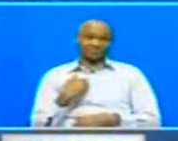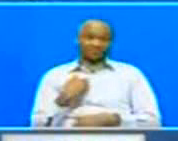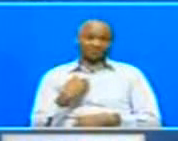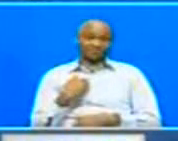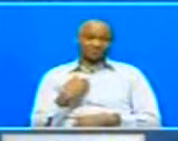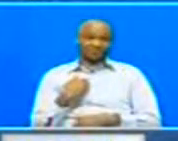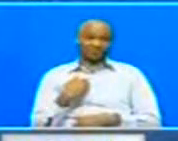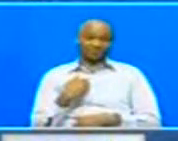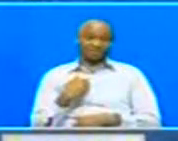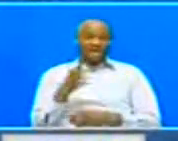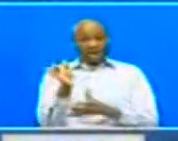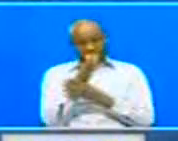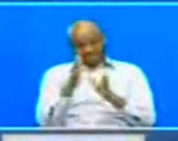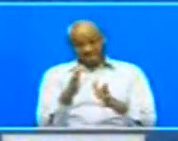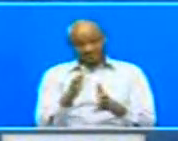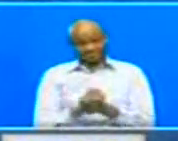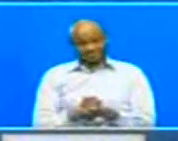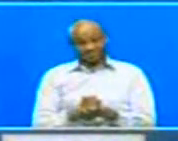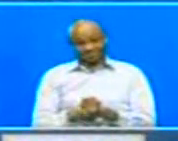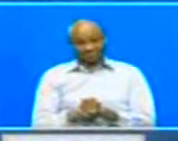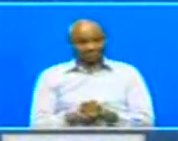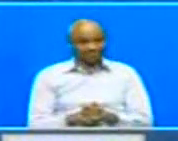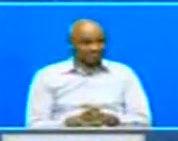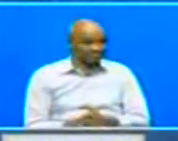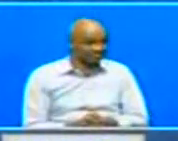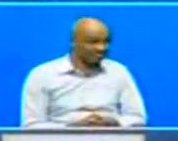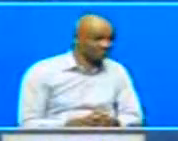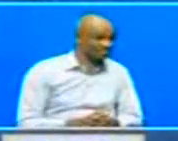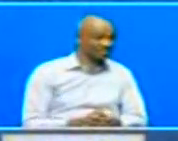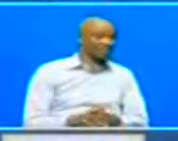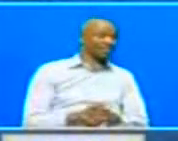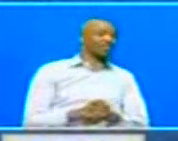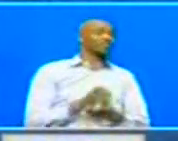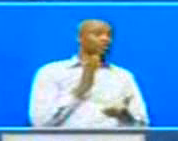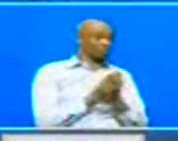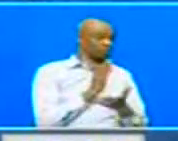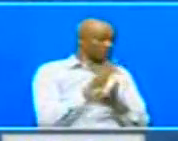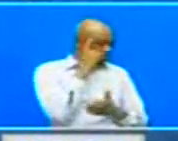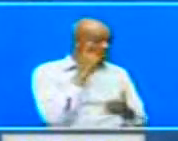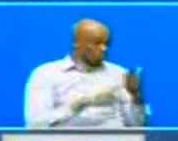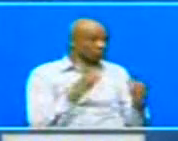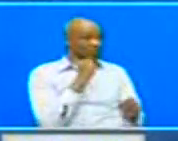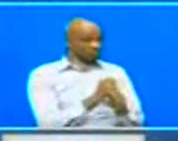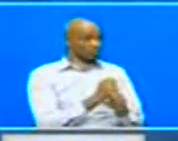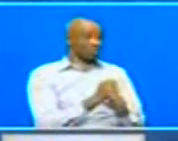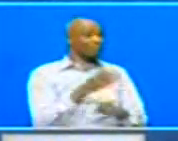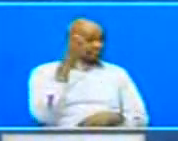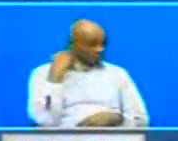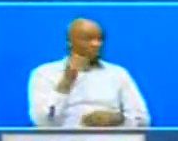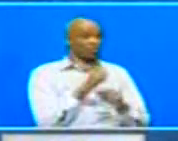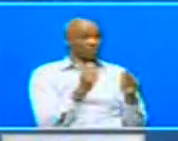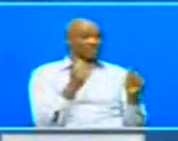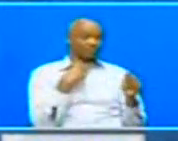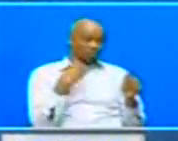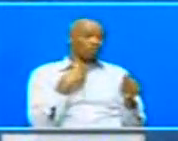Ambassador? I think really what we should do, we've done so well in this matter